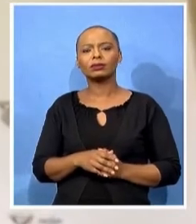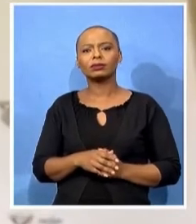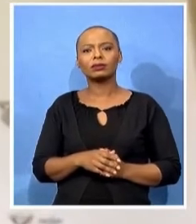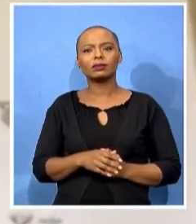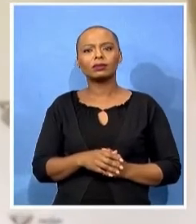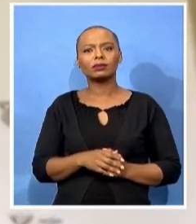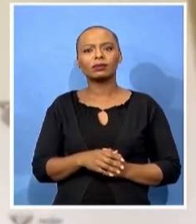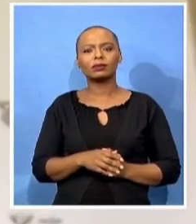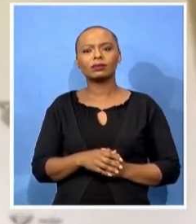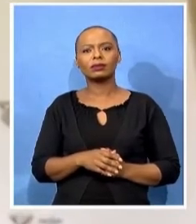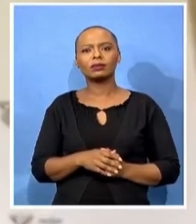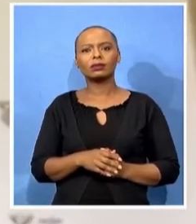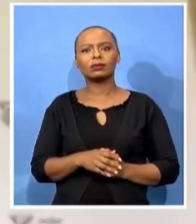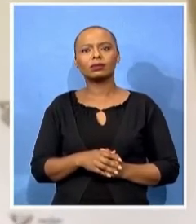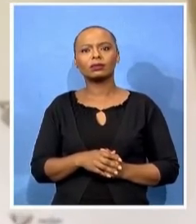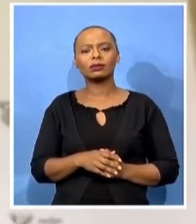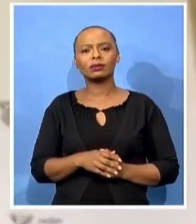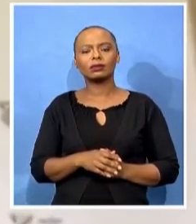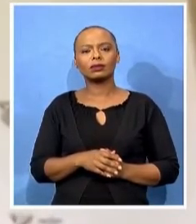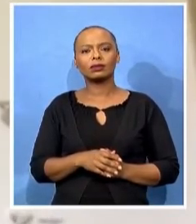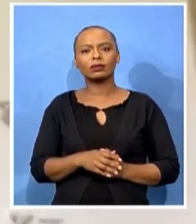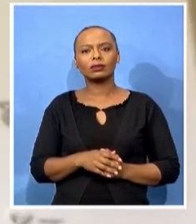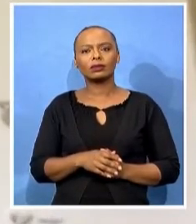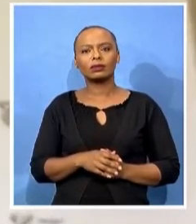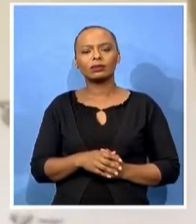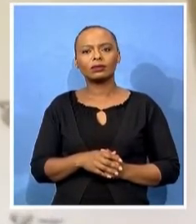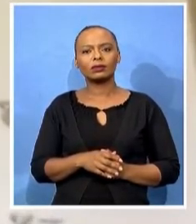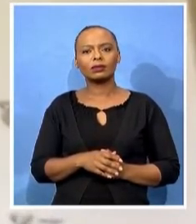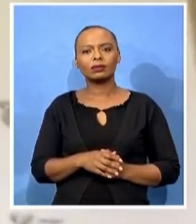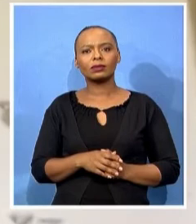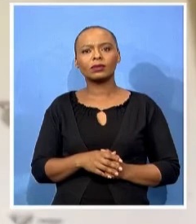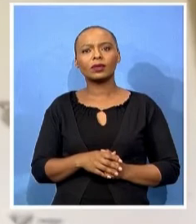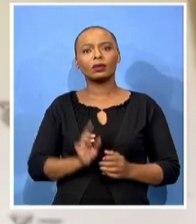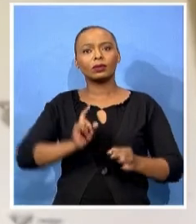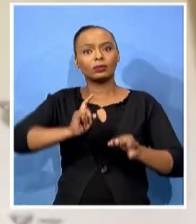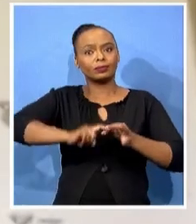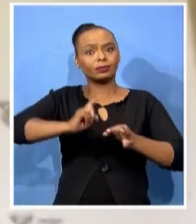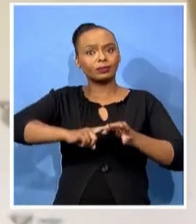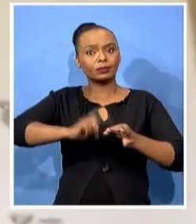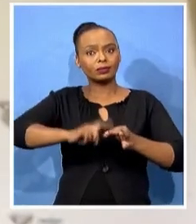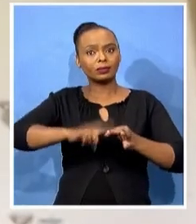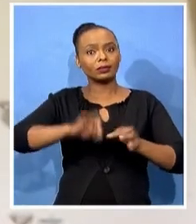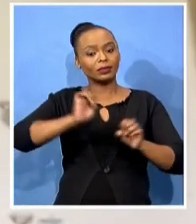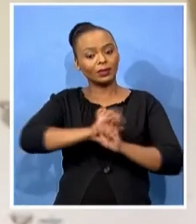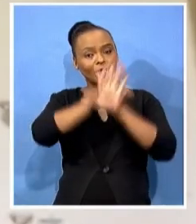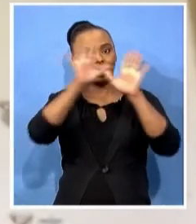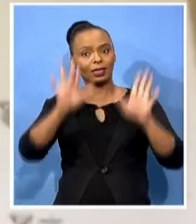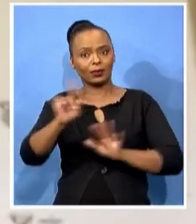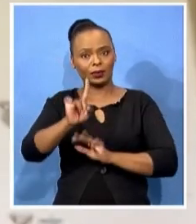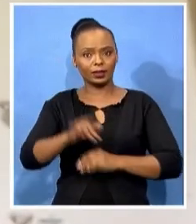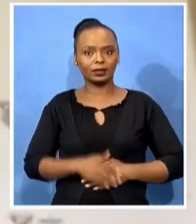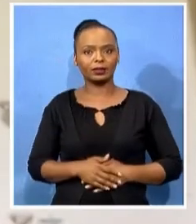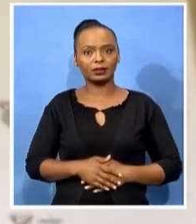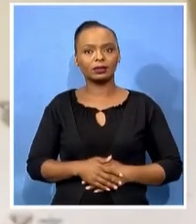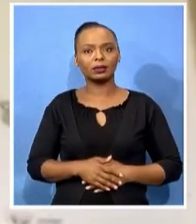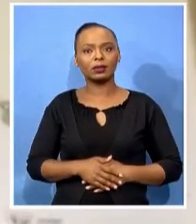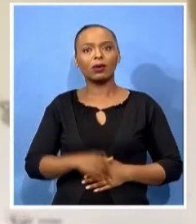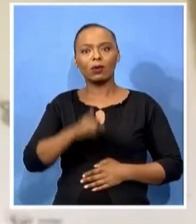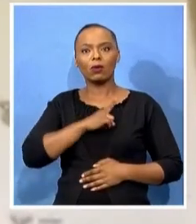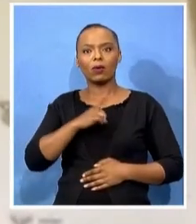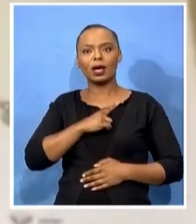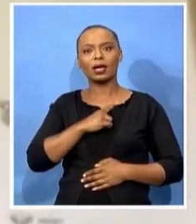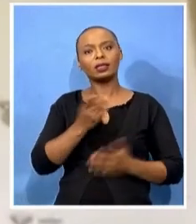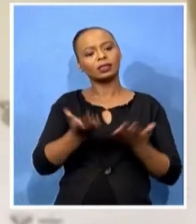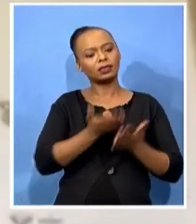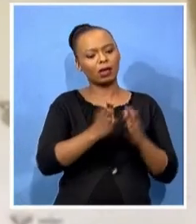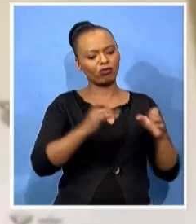volumes or what quantities clear amongst all countries, particularly those with high-income countries, particularly in the West,